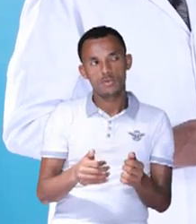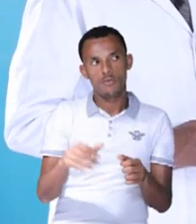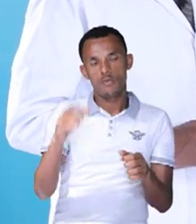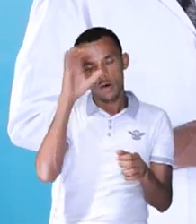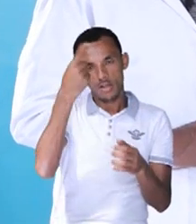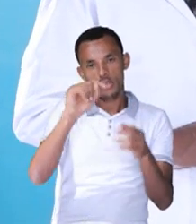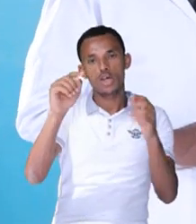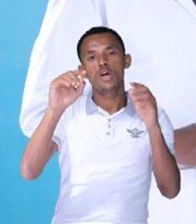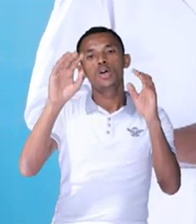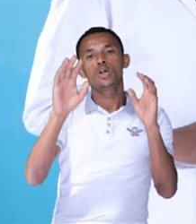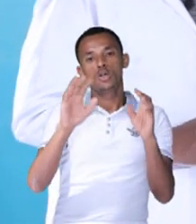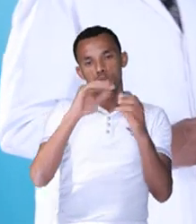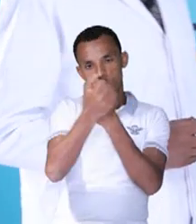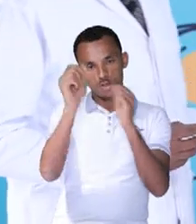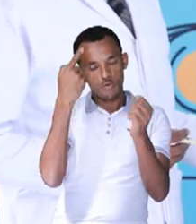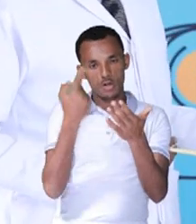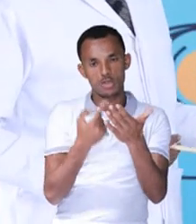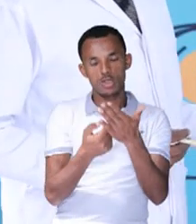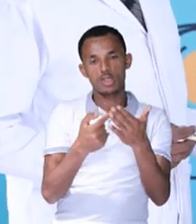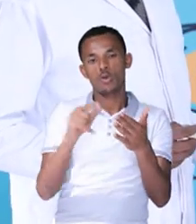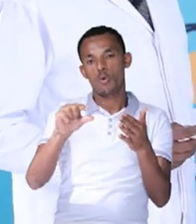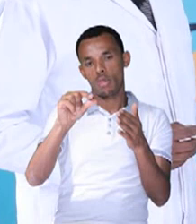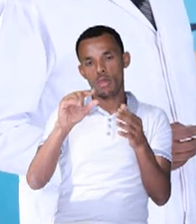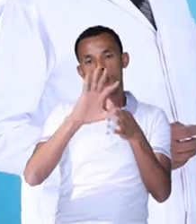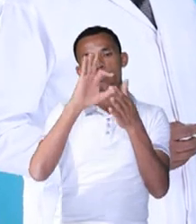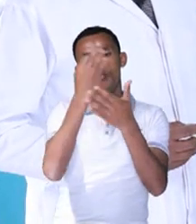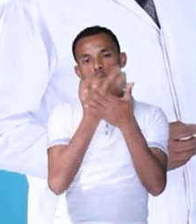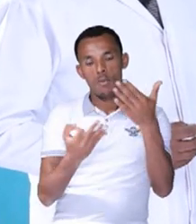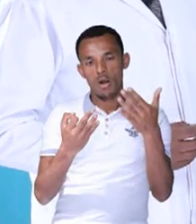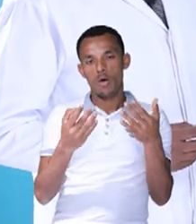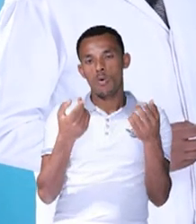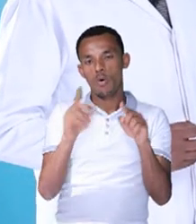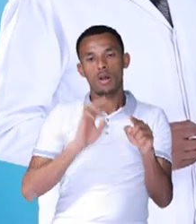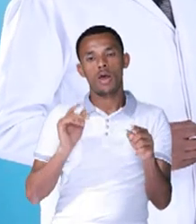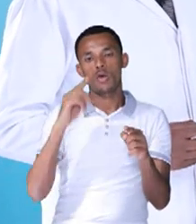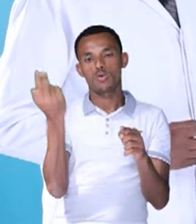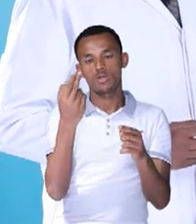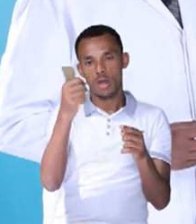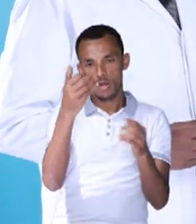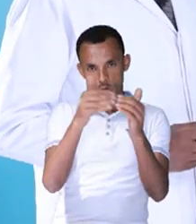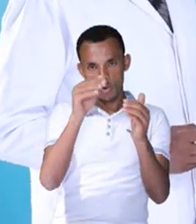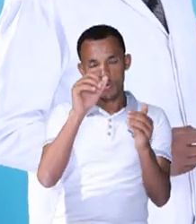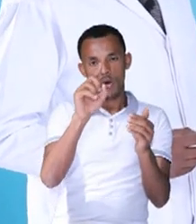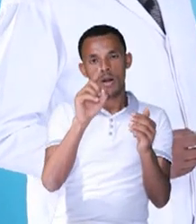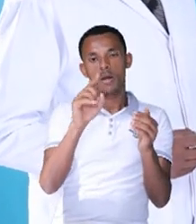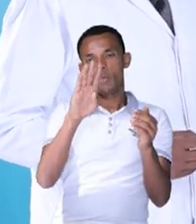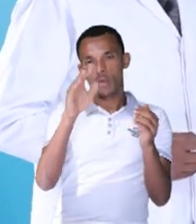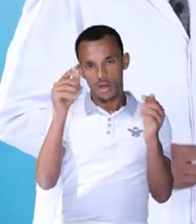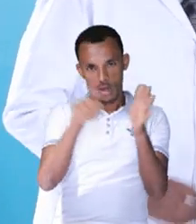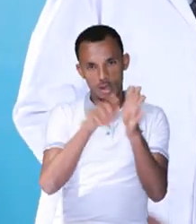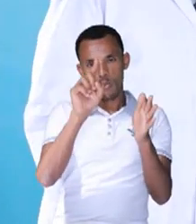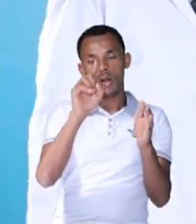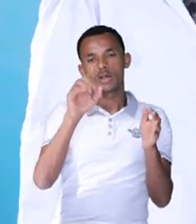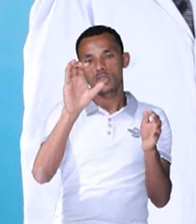So find the solution for this one using quadratic formula. When I use a is equal to 1, b negative 1, c is equal to 1.